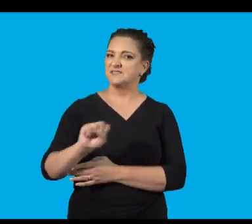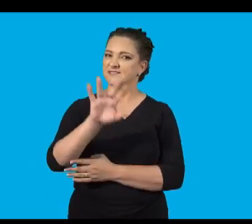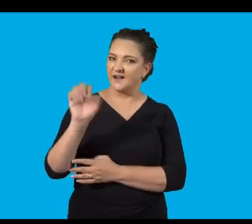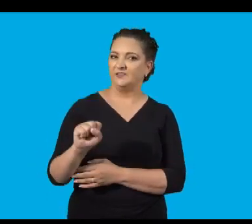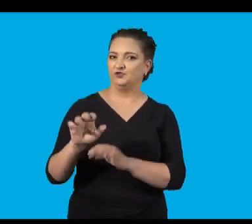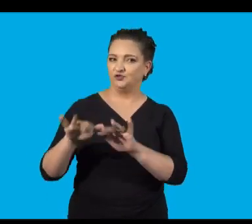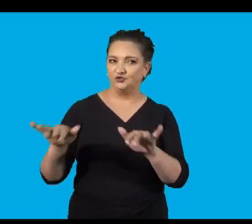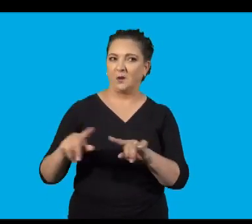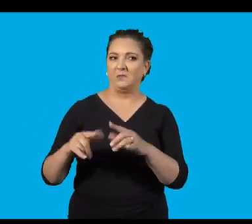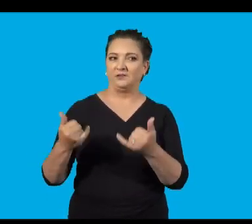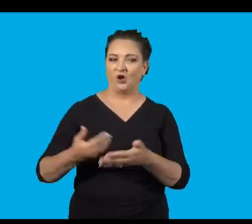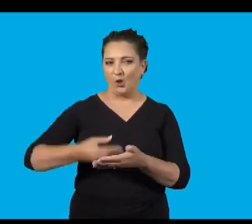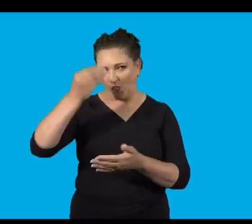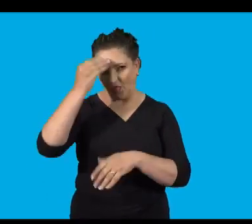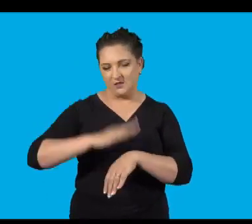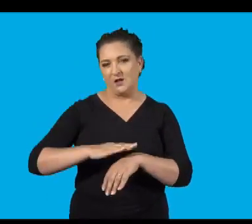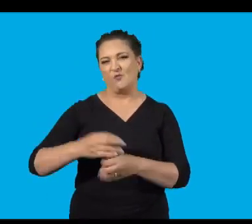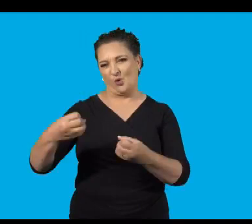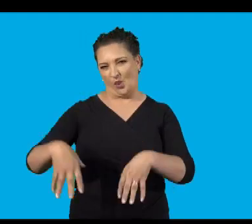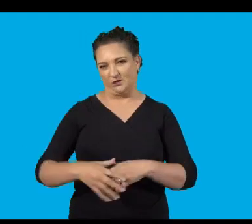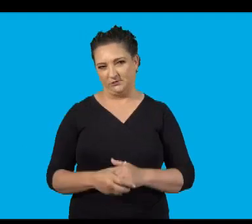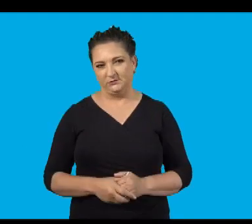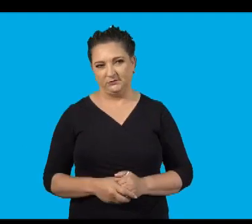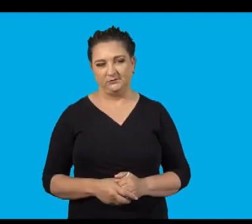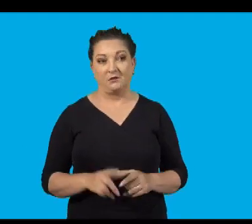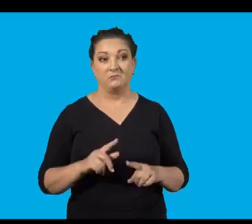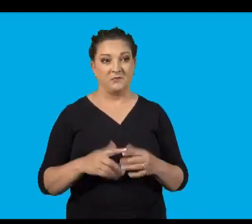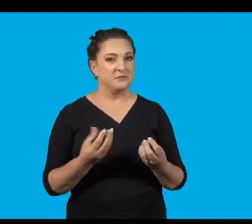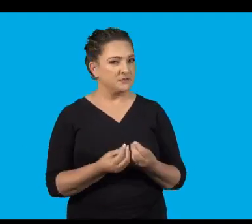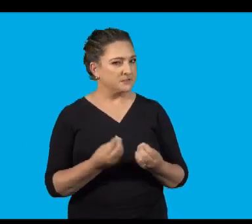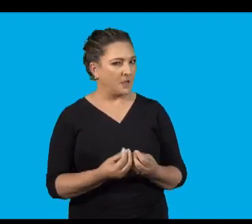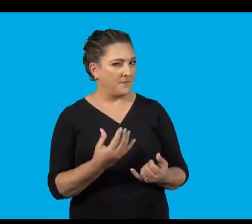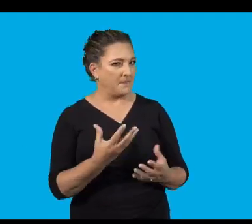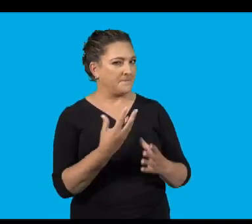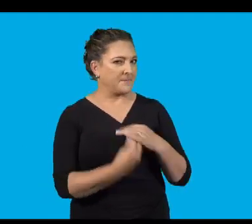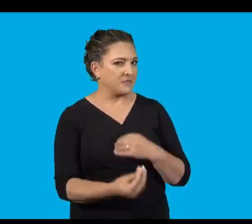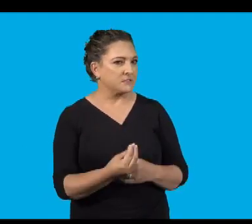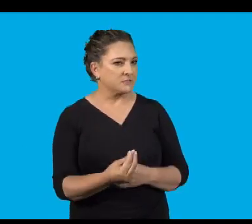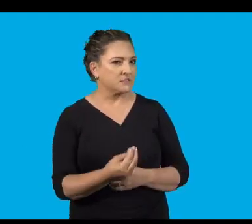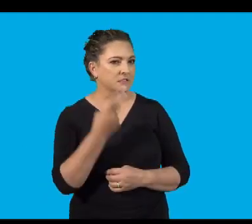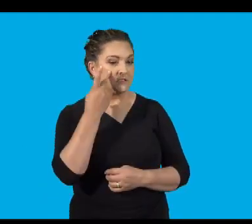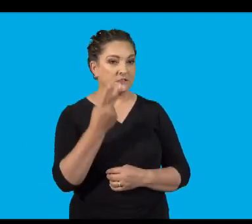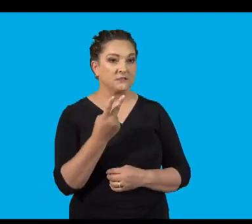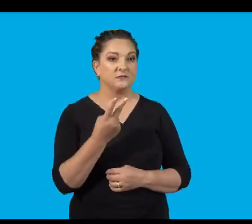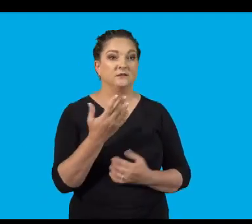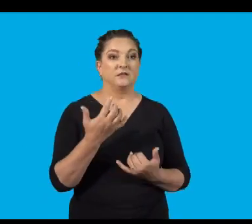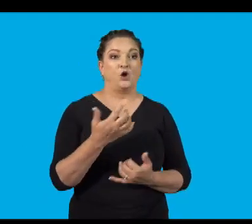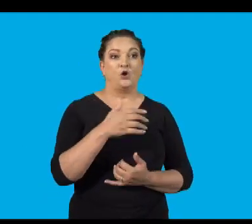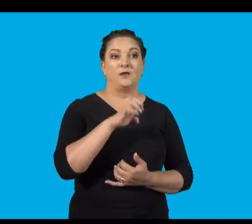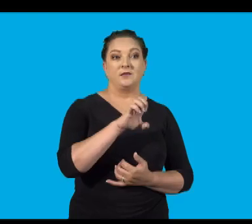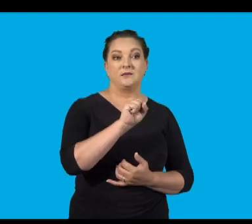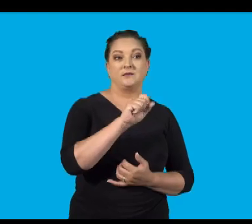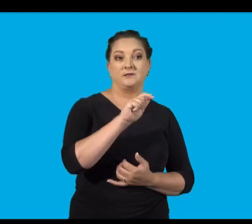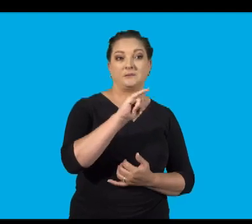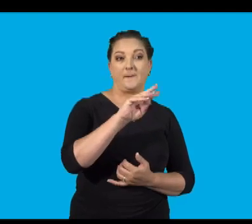South African children have lost learning time. So just by reading it, you should have picked up there's something missing in that sentence. And in our response,